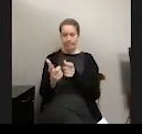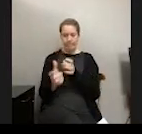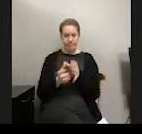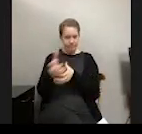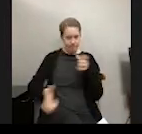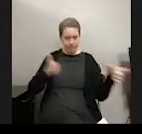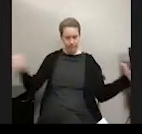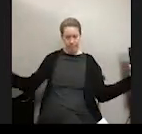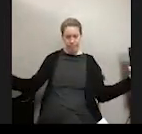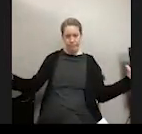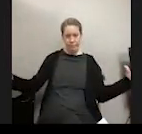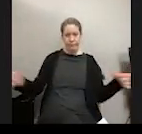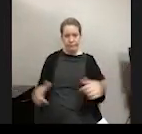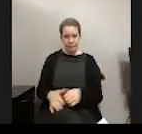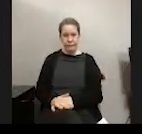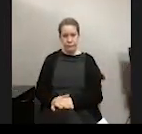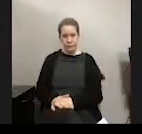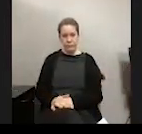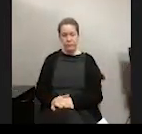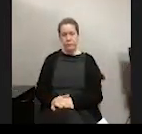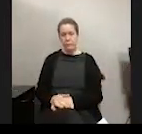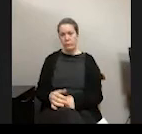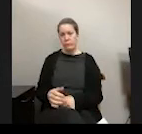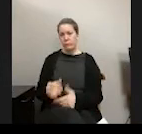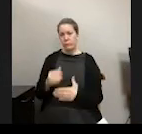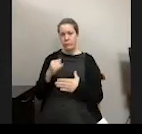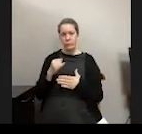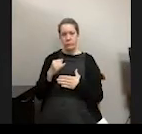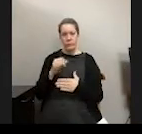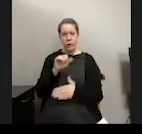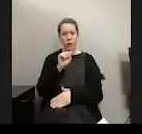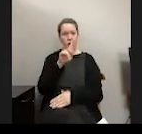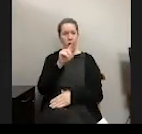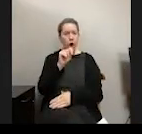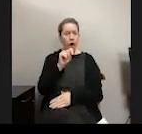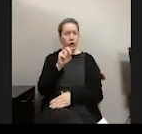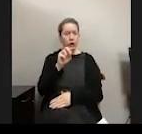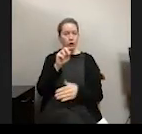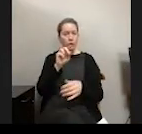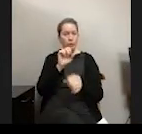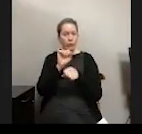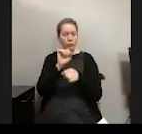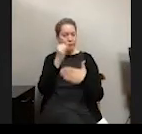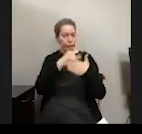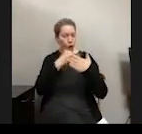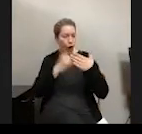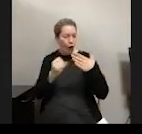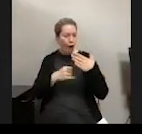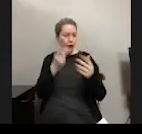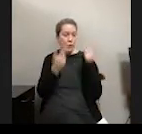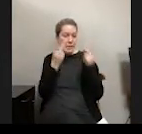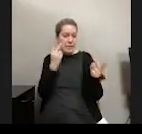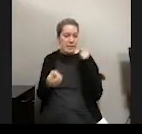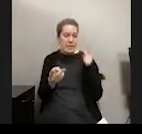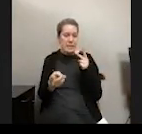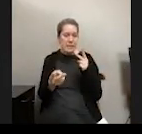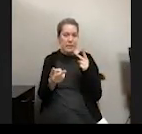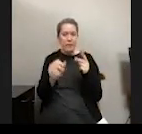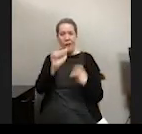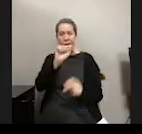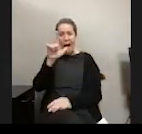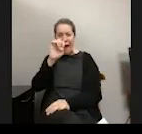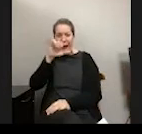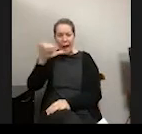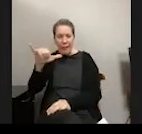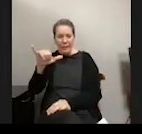or even some of that artworks that are in back alleys. I mean, it's art. We need to put it on a map somewhere. We need to focus on the user, right? Whether